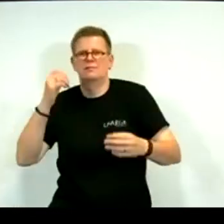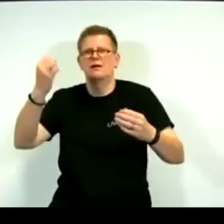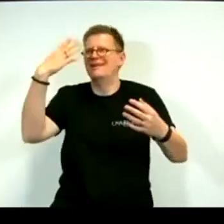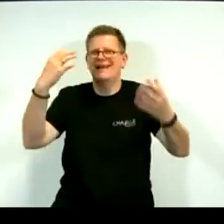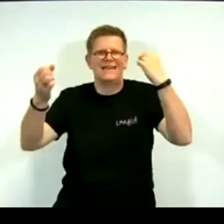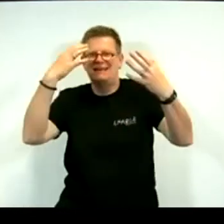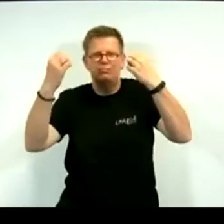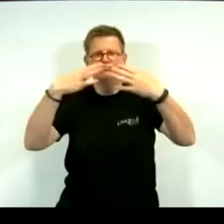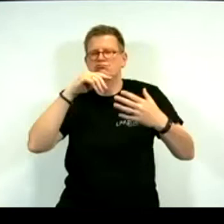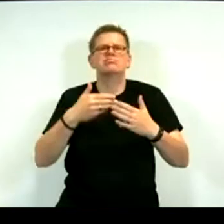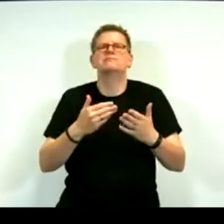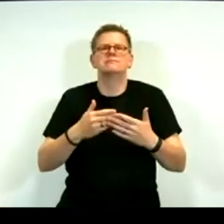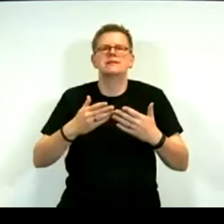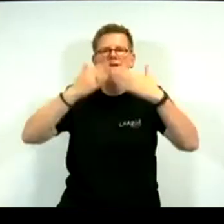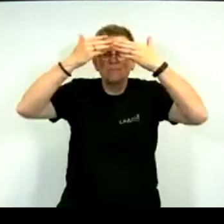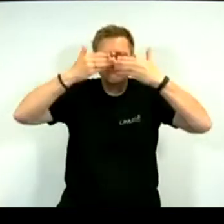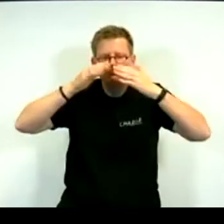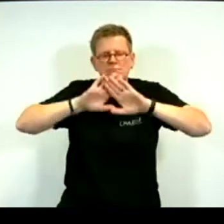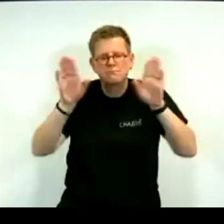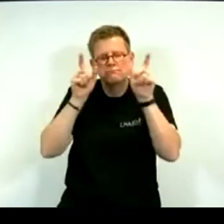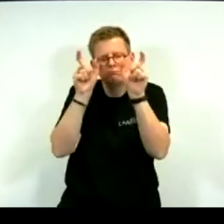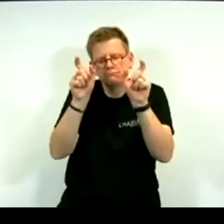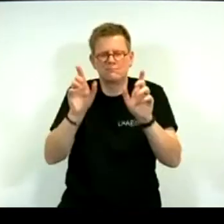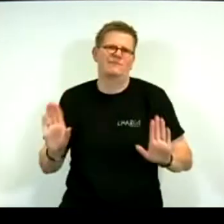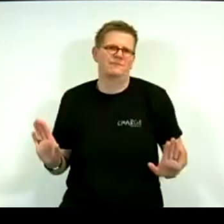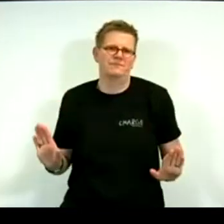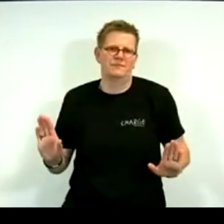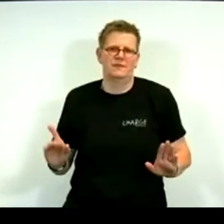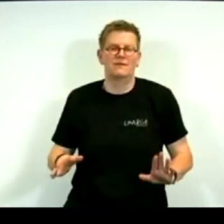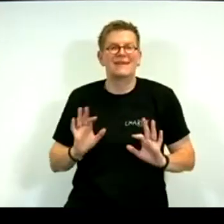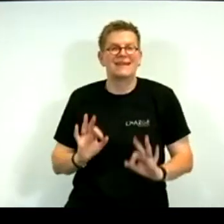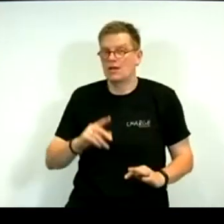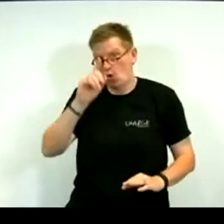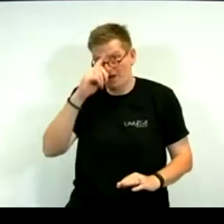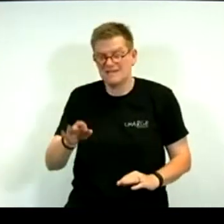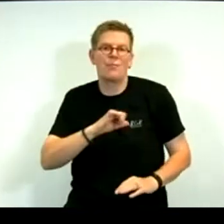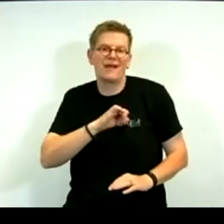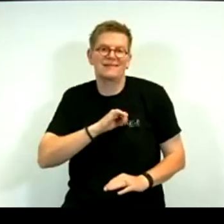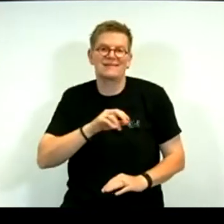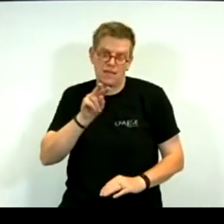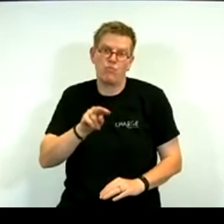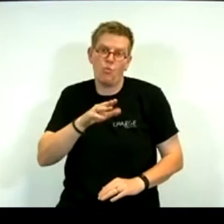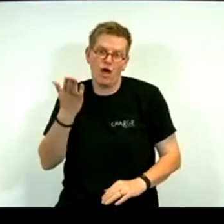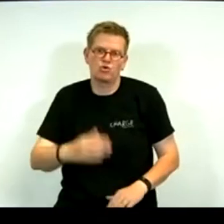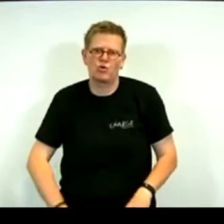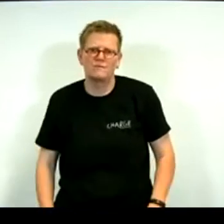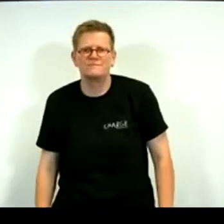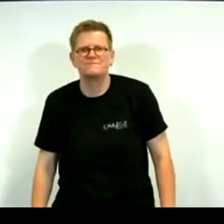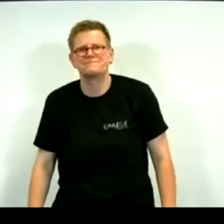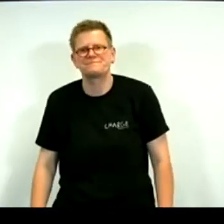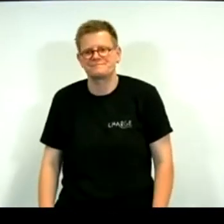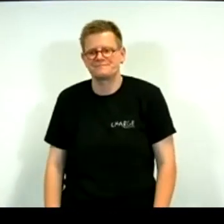anything more definite, but it's a very interesting observation. And if you can work out why